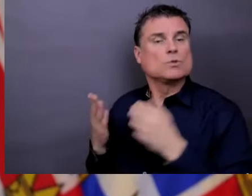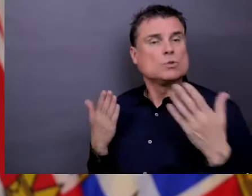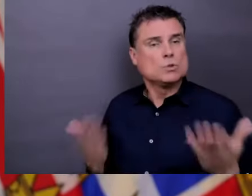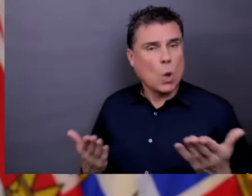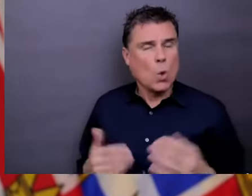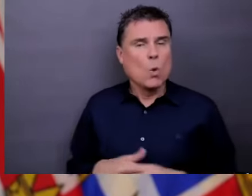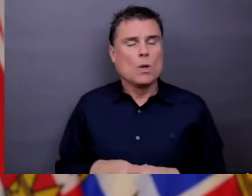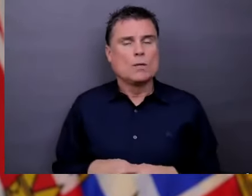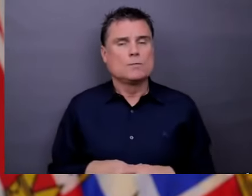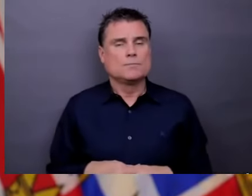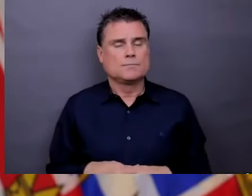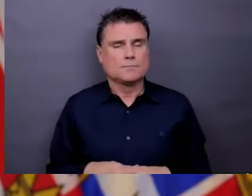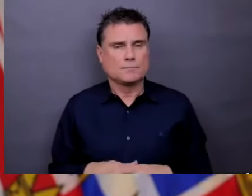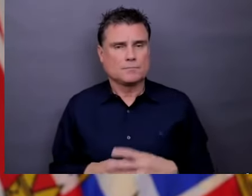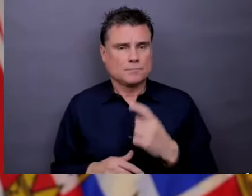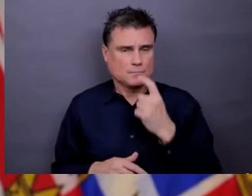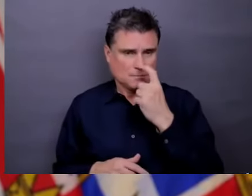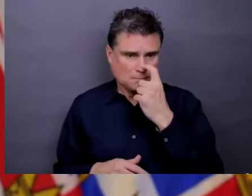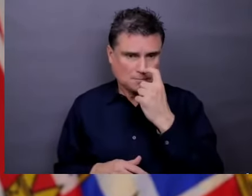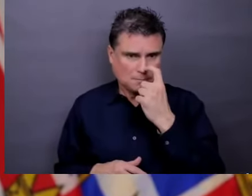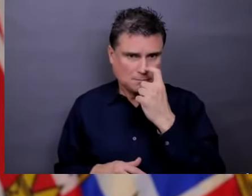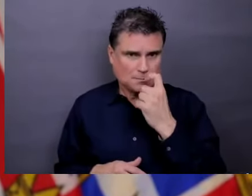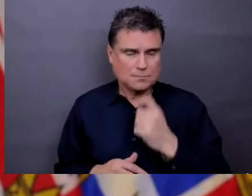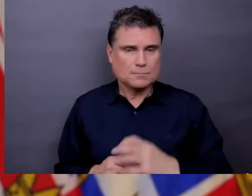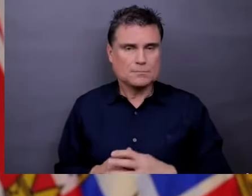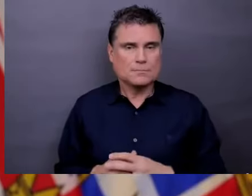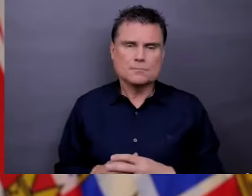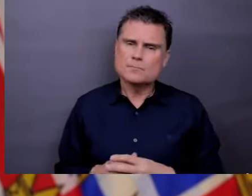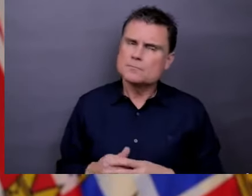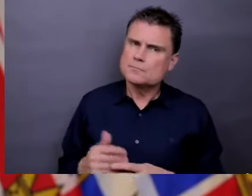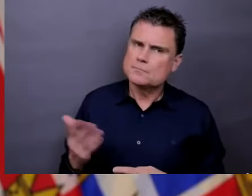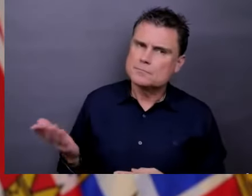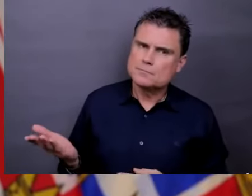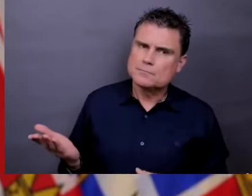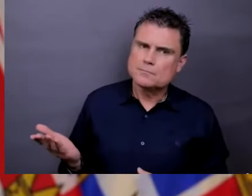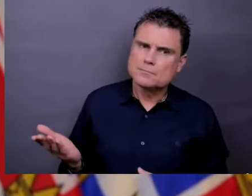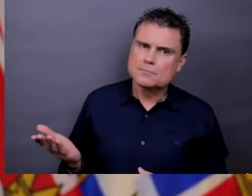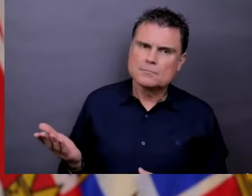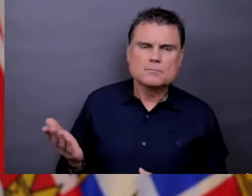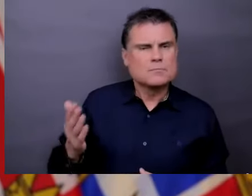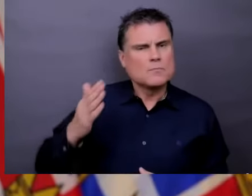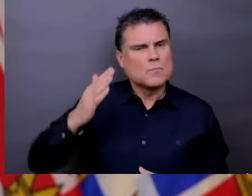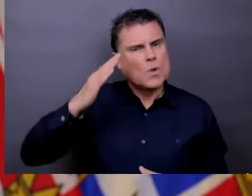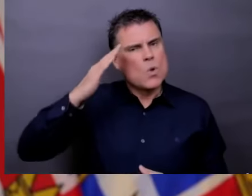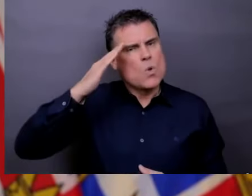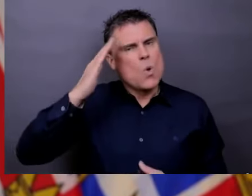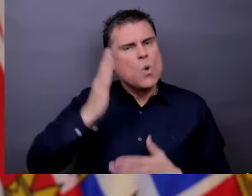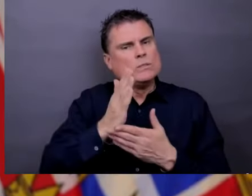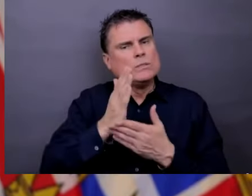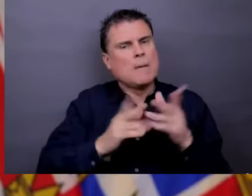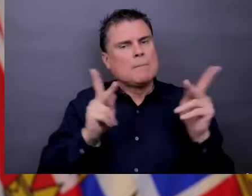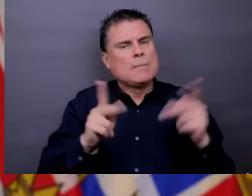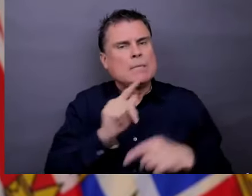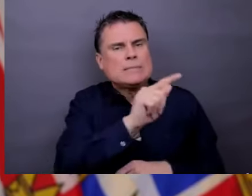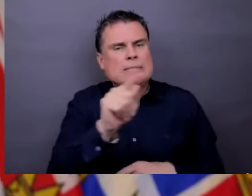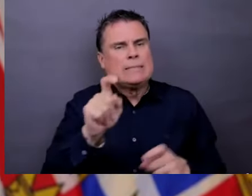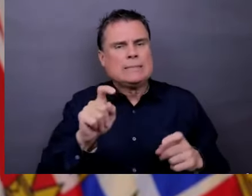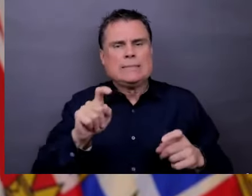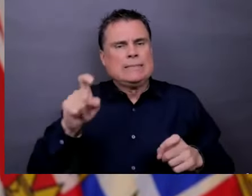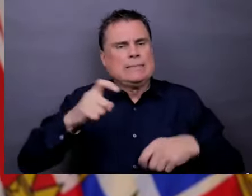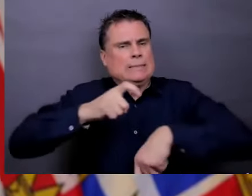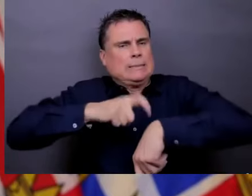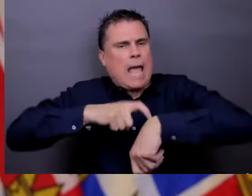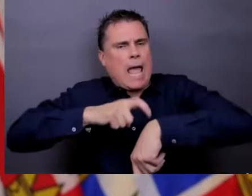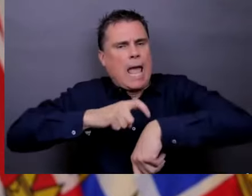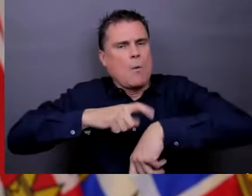to be comfortable receiving the vaccine. That's so, so important, especially with these new vaccines. So that is something that we'll be